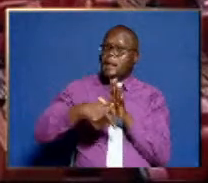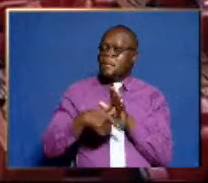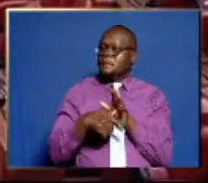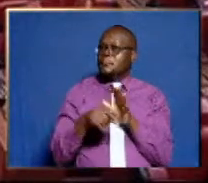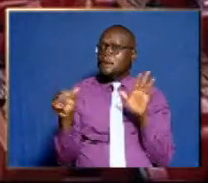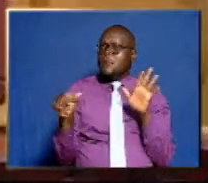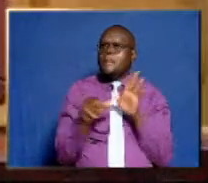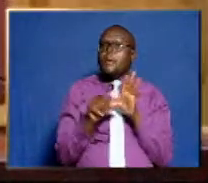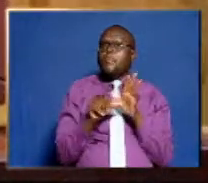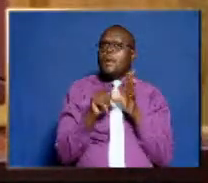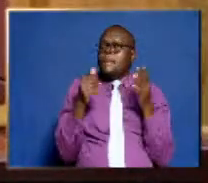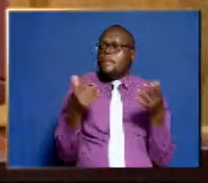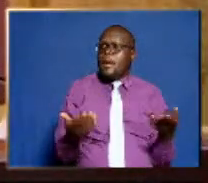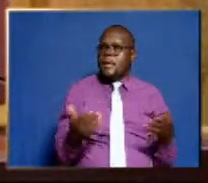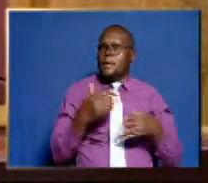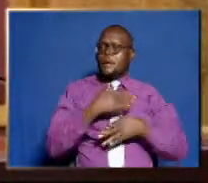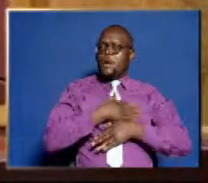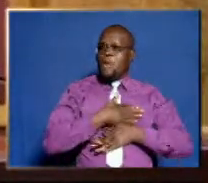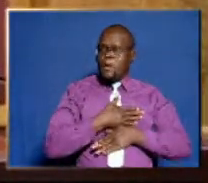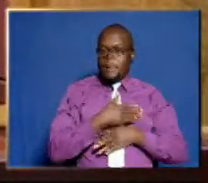is the problem, the Honorable Anyonyi?